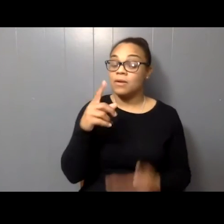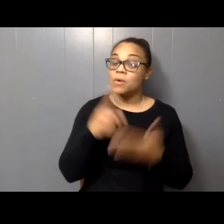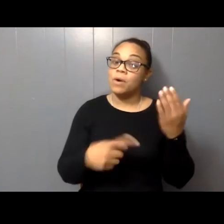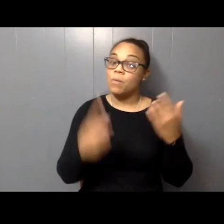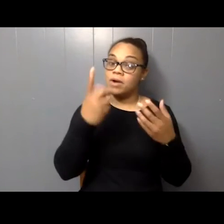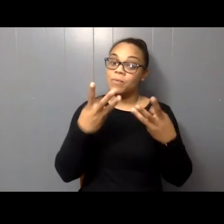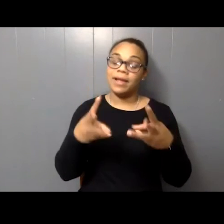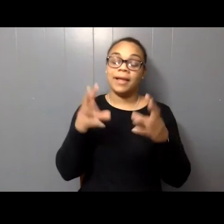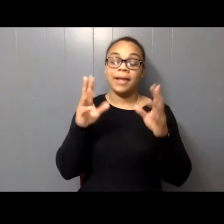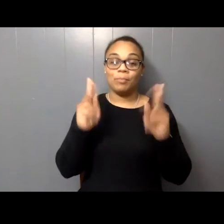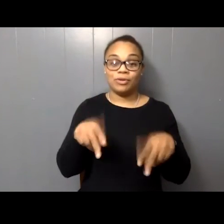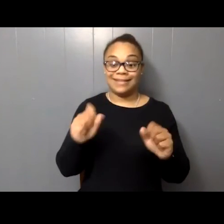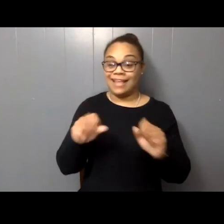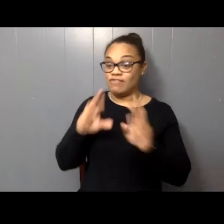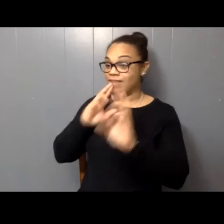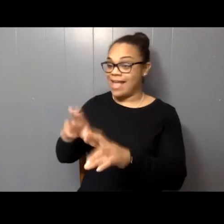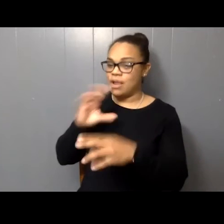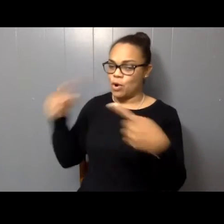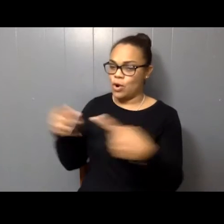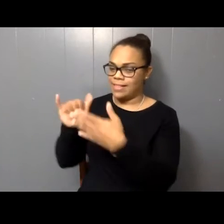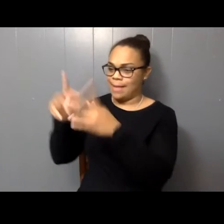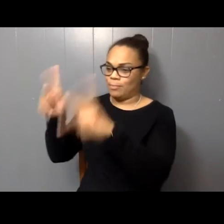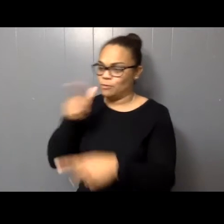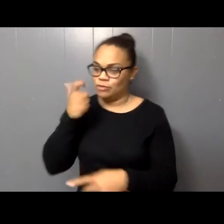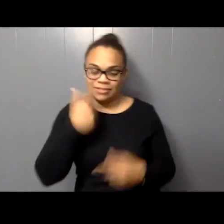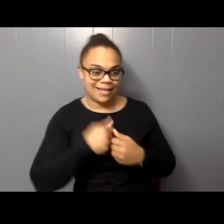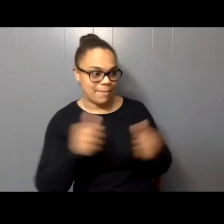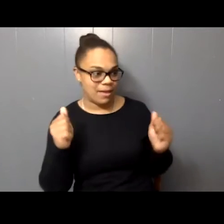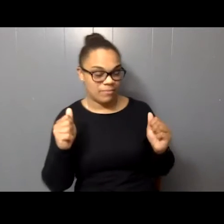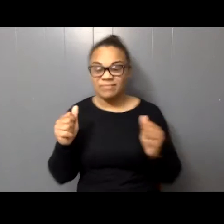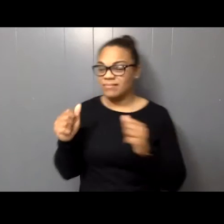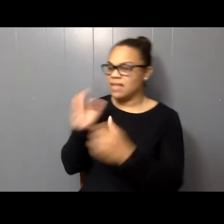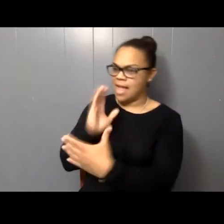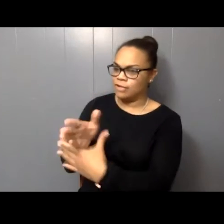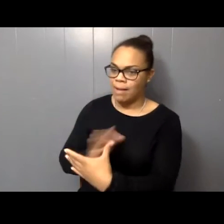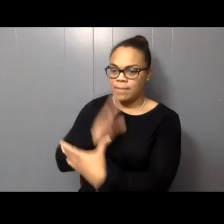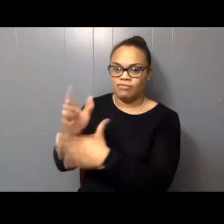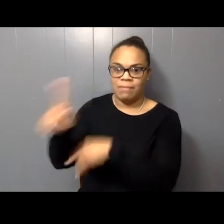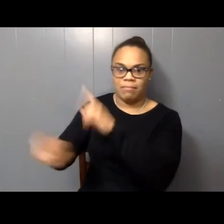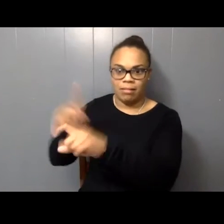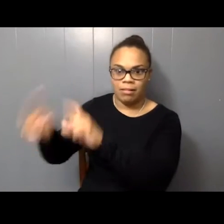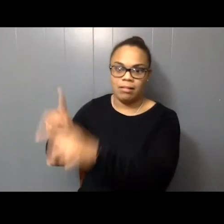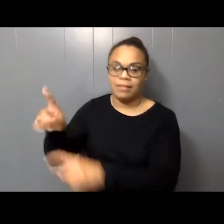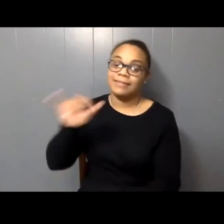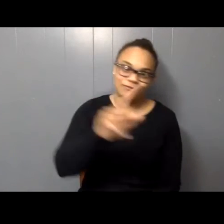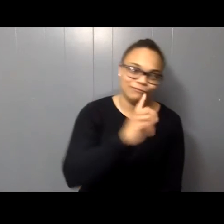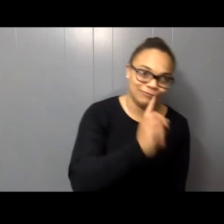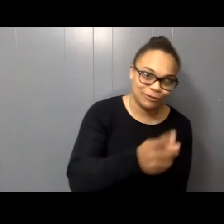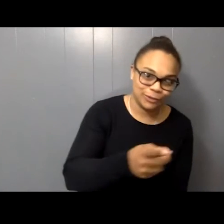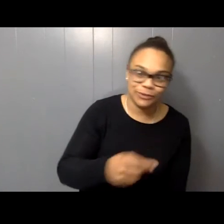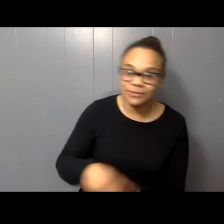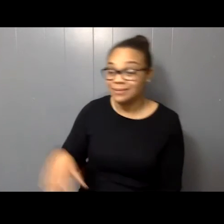the person that is coming out to them? Consistently interrupting them to ask a question about their sexuality is 100% true.